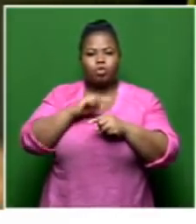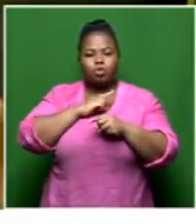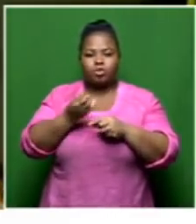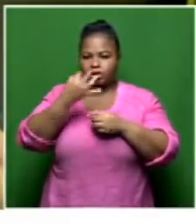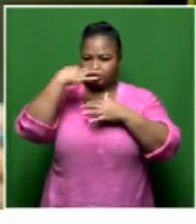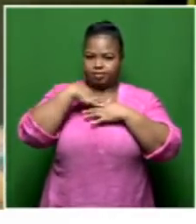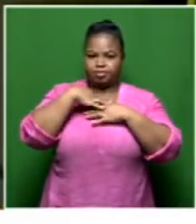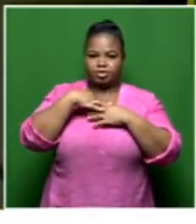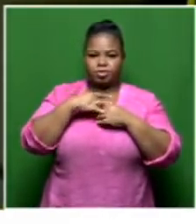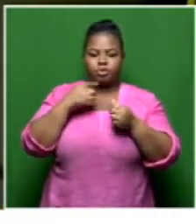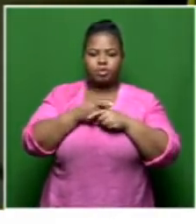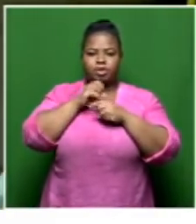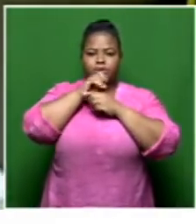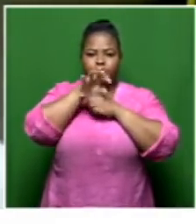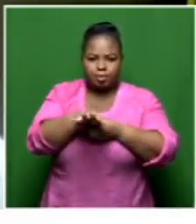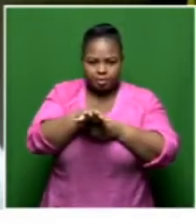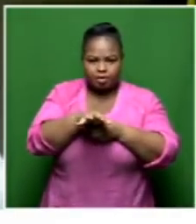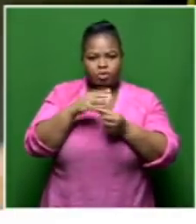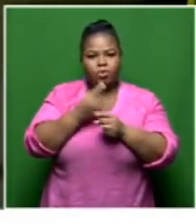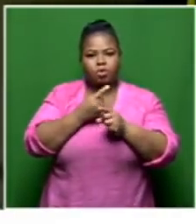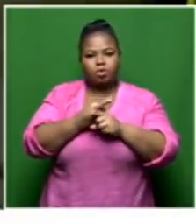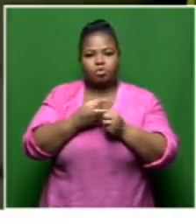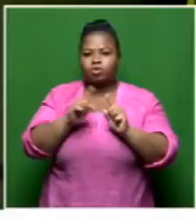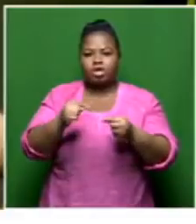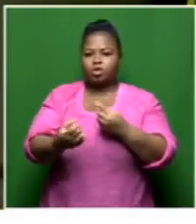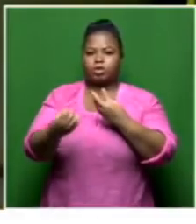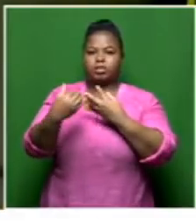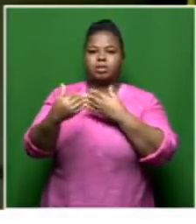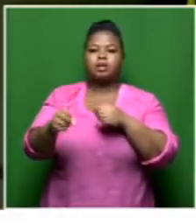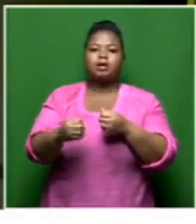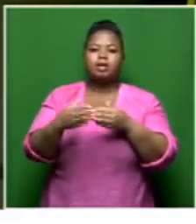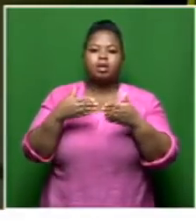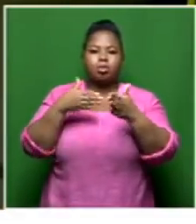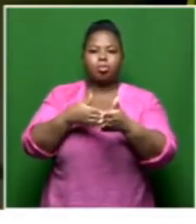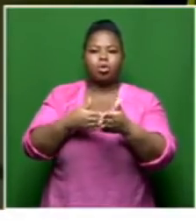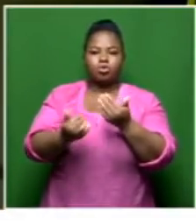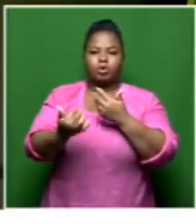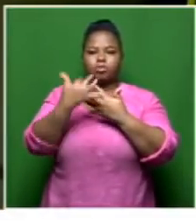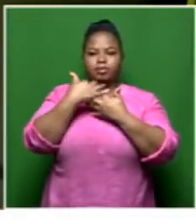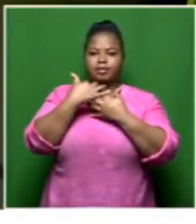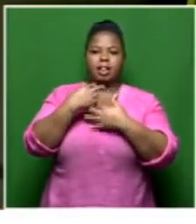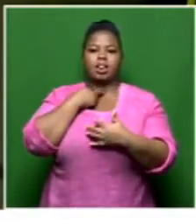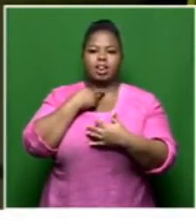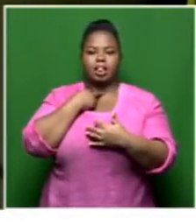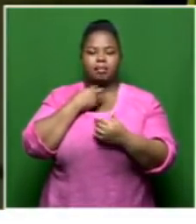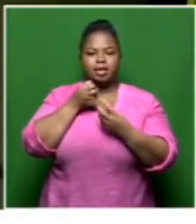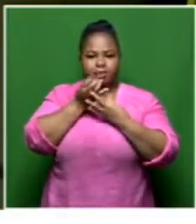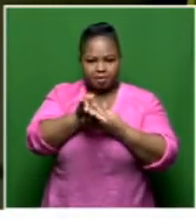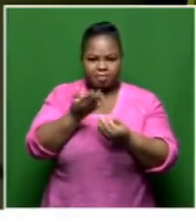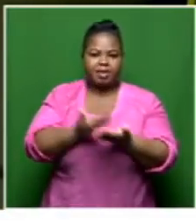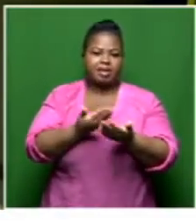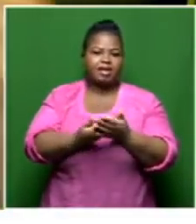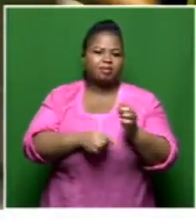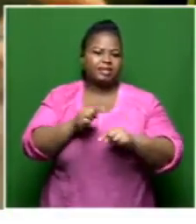which lets the hot air out, but it stops any of the lurgy from getting in to the wearer. So really, really fantastic how all of these